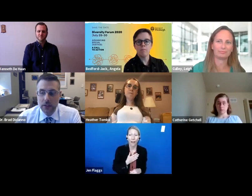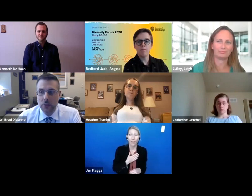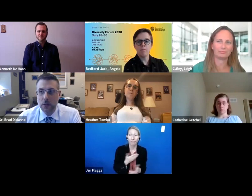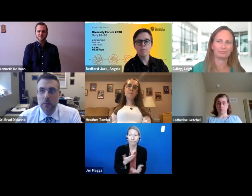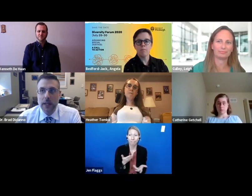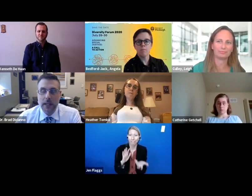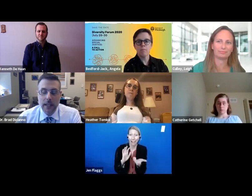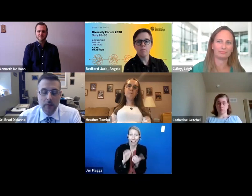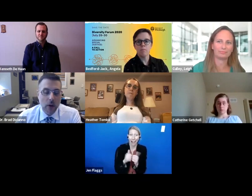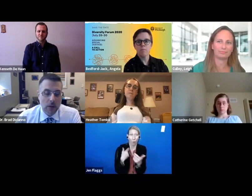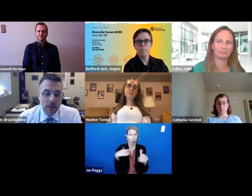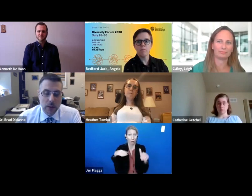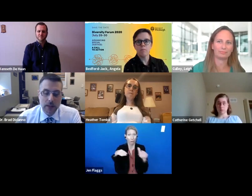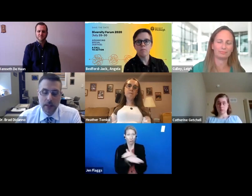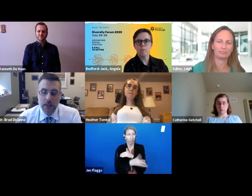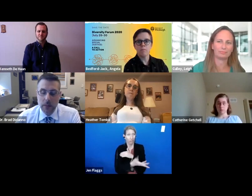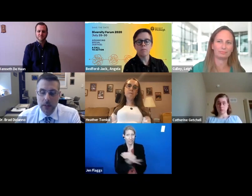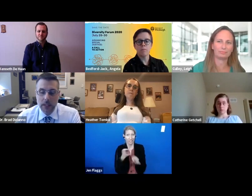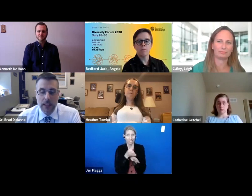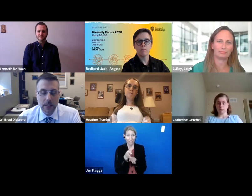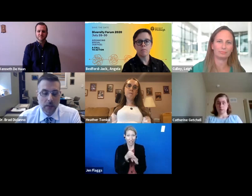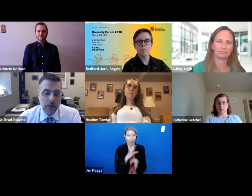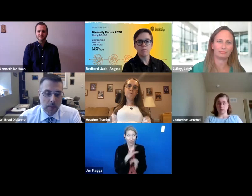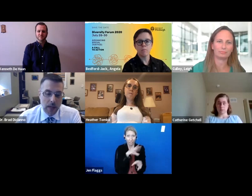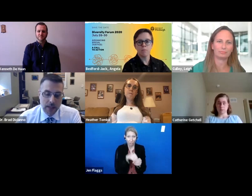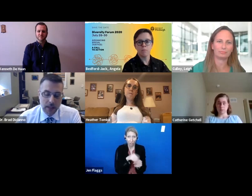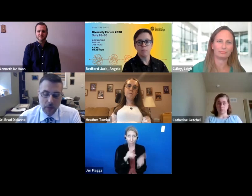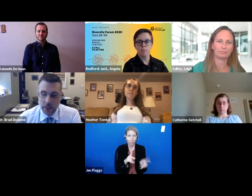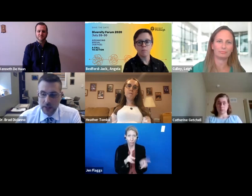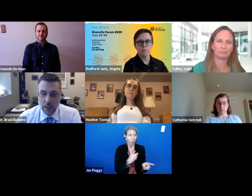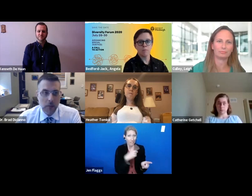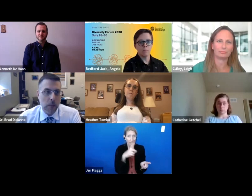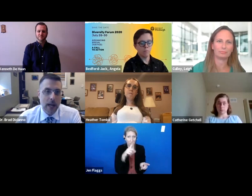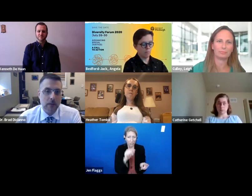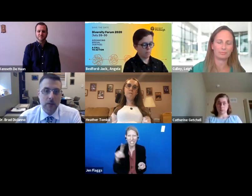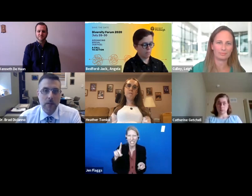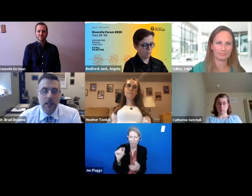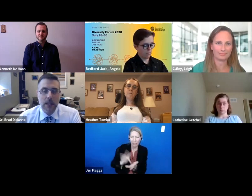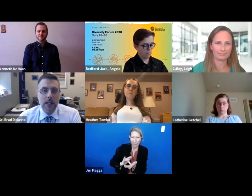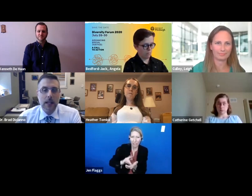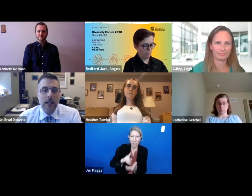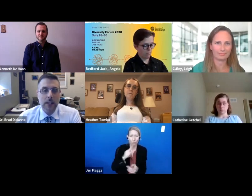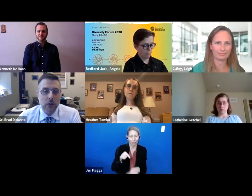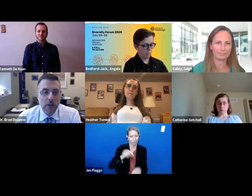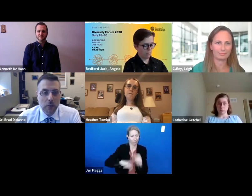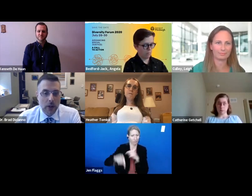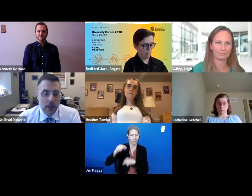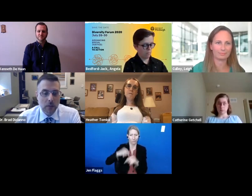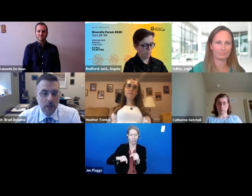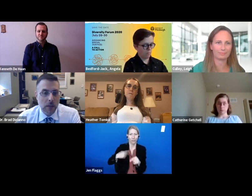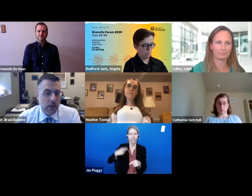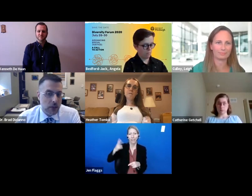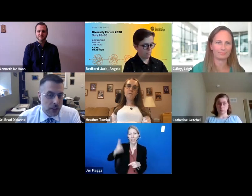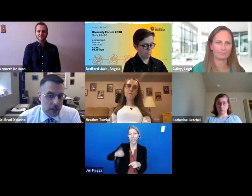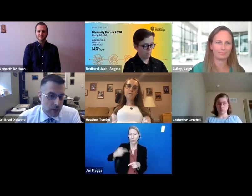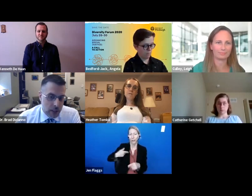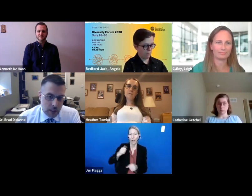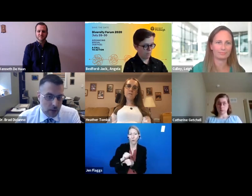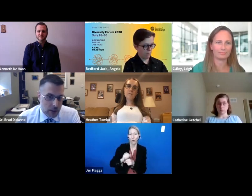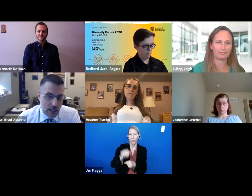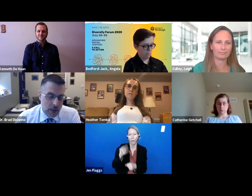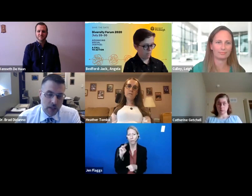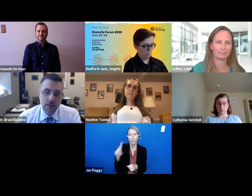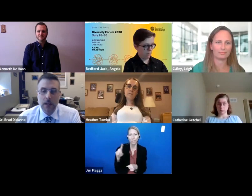My introduction to getting involved with disability and disability medicine really stems back from a history of working with the Muscular